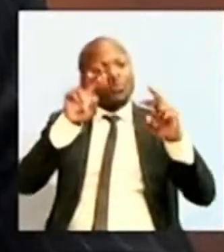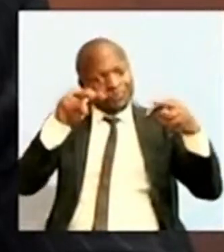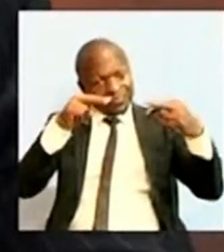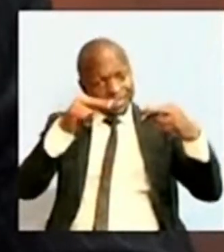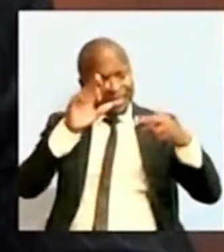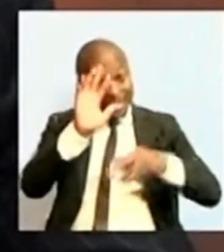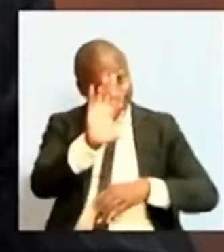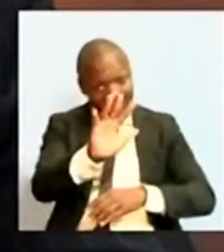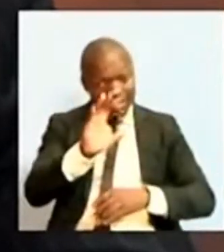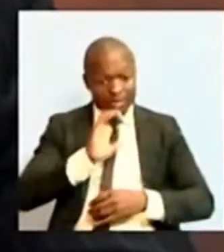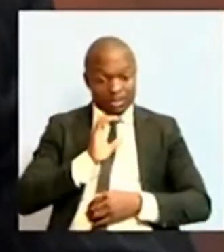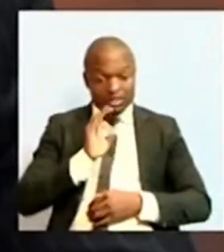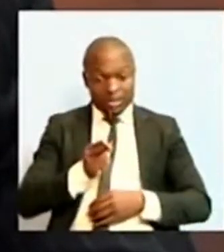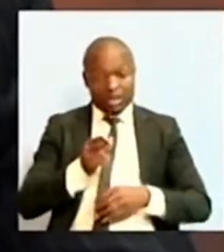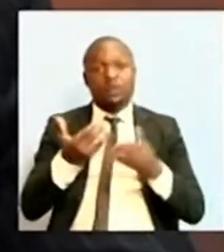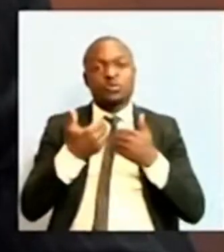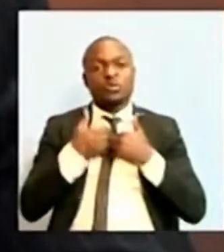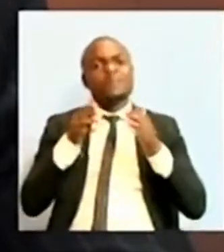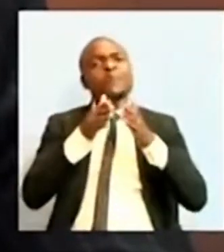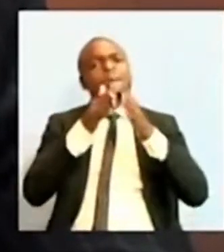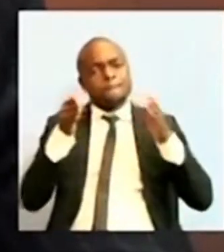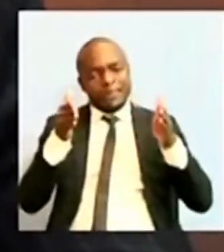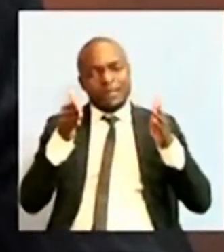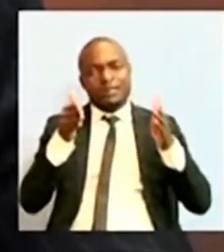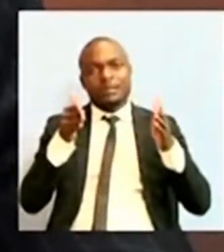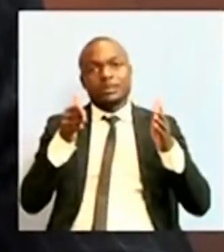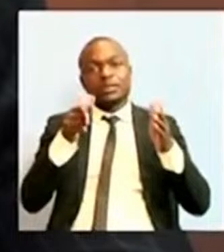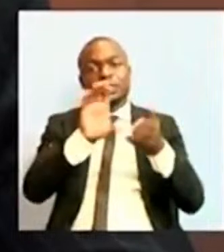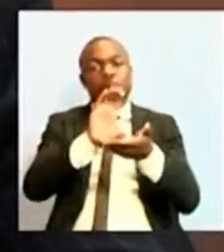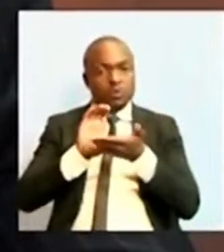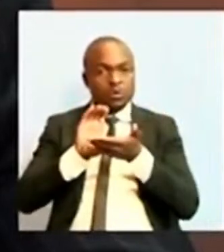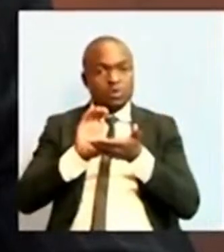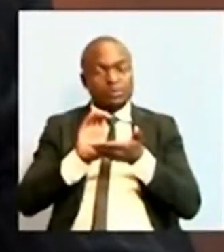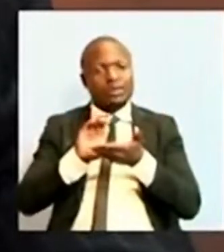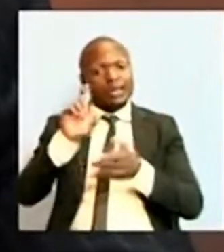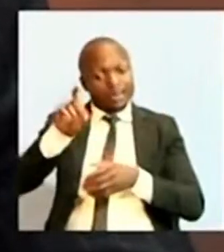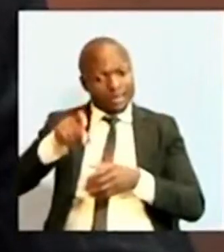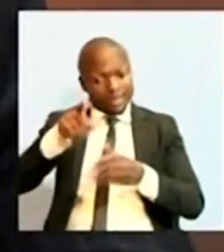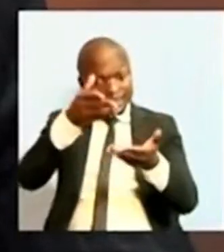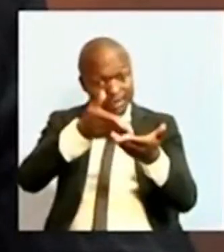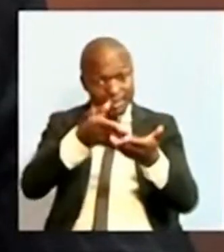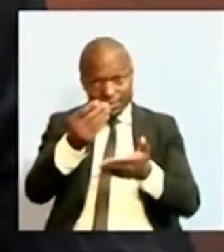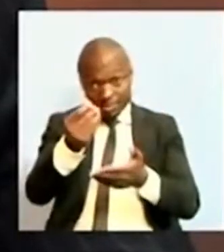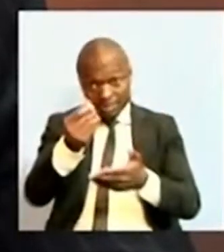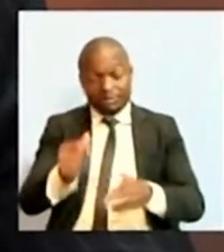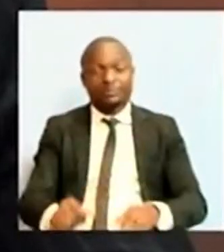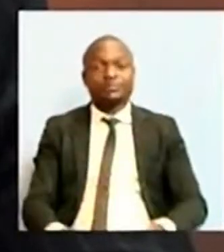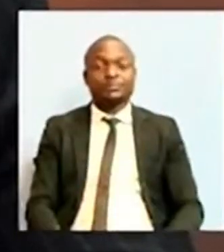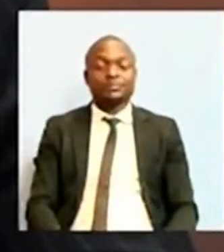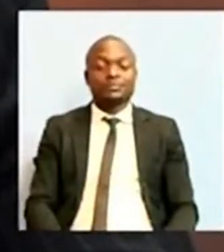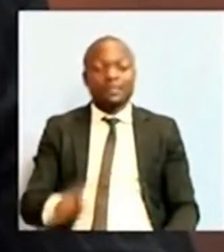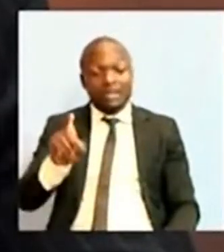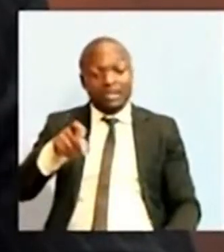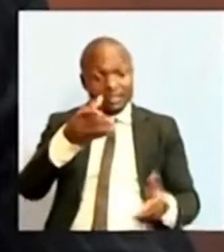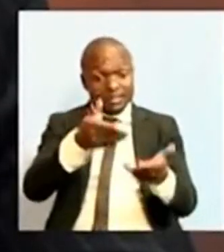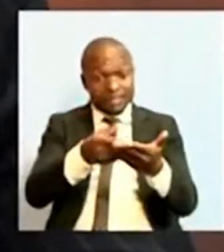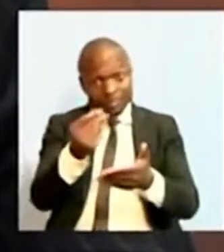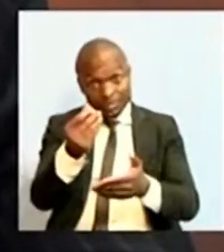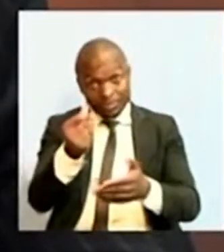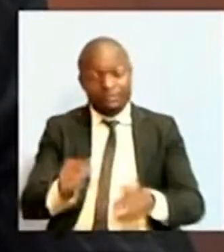Chirirabombwe for you to have such a huge debt of statutory obligations? They also need these monies. They need these